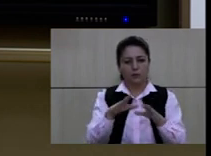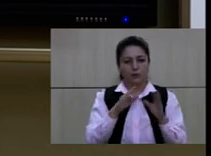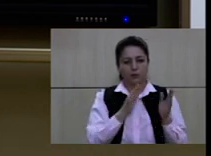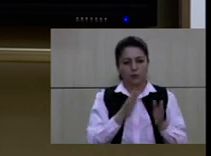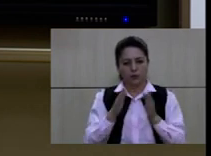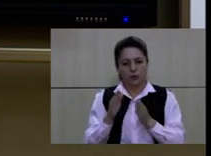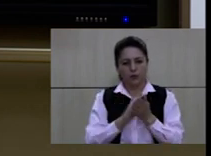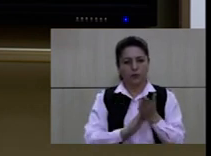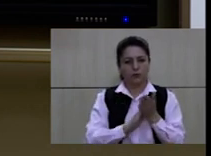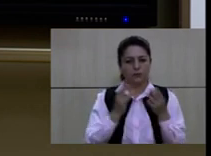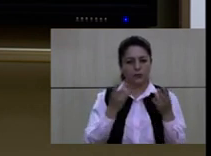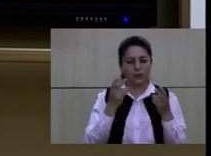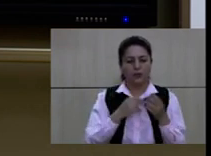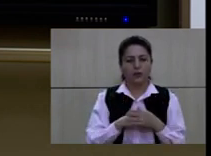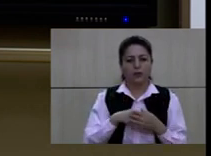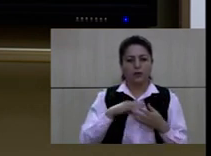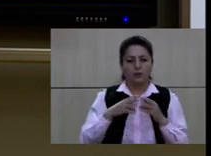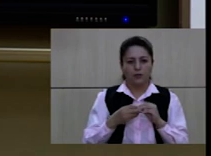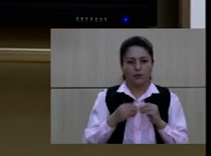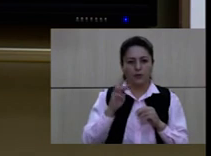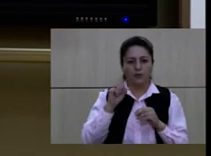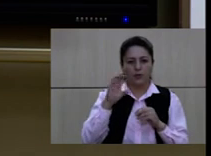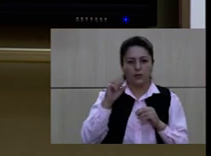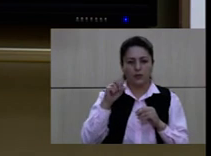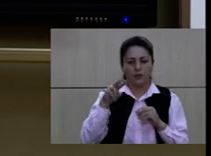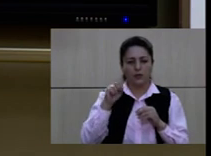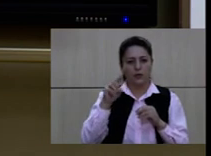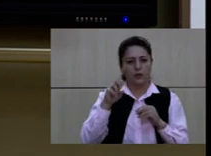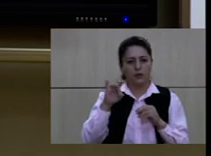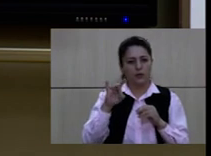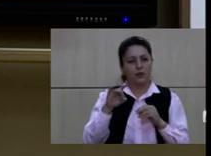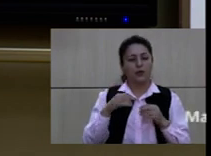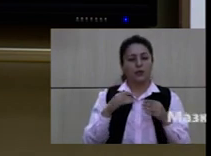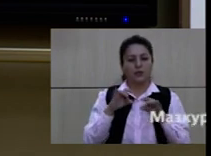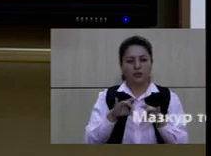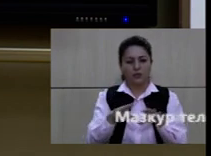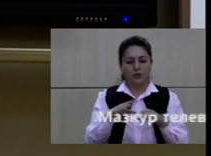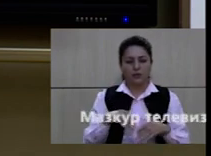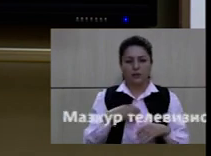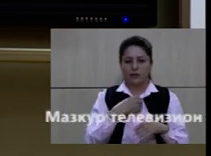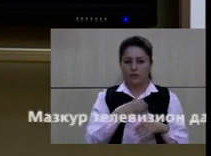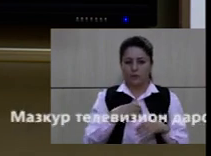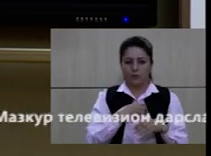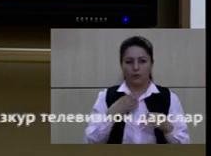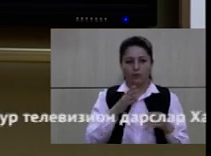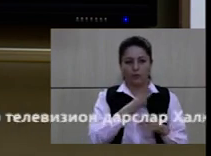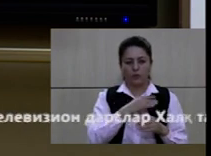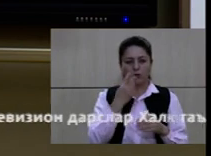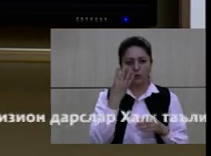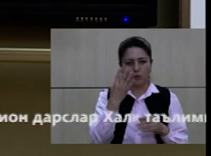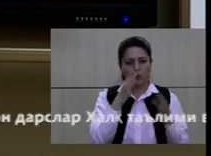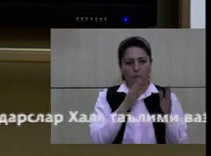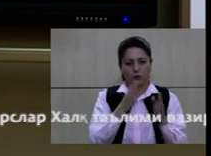o'tishimiz kerak. Demak, masalalar yechishda eng ahamiyatli bo'lgan 4 ta bosqichni eslab